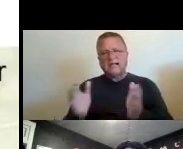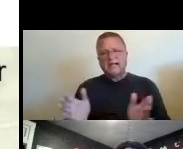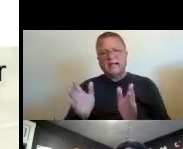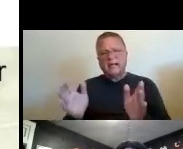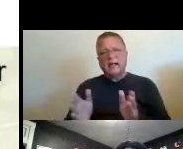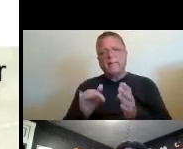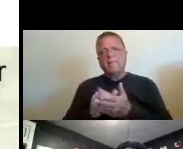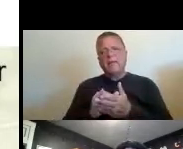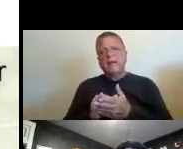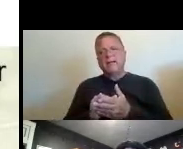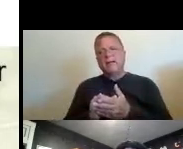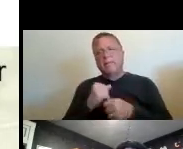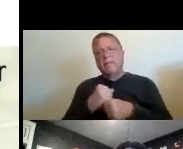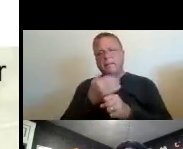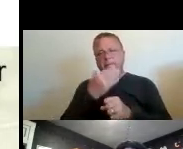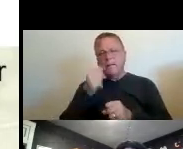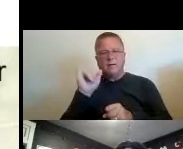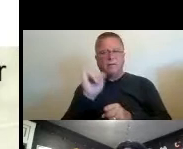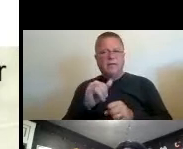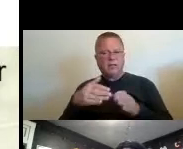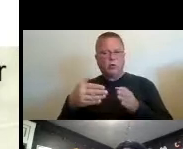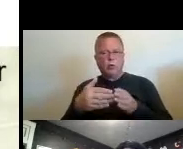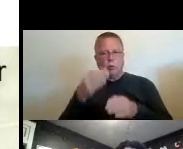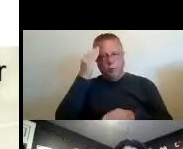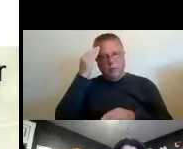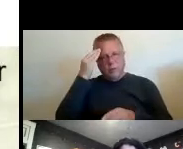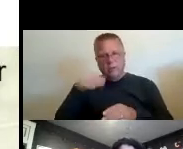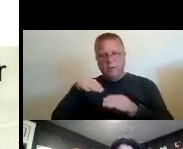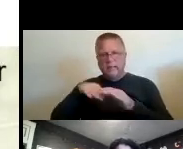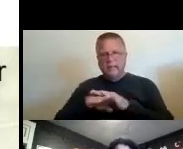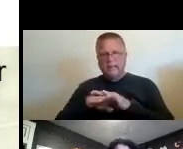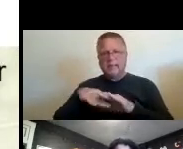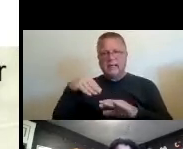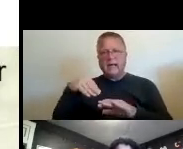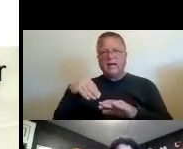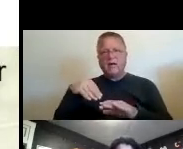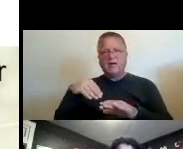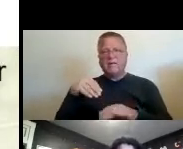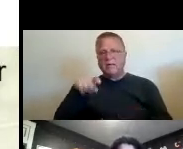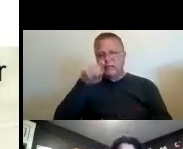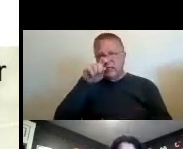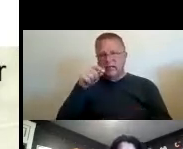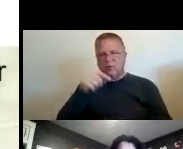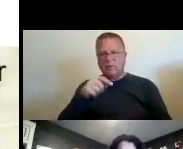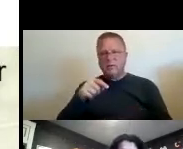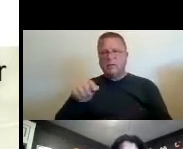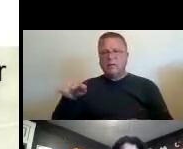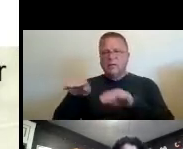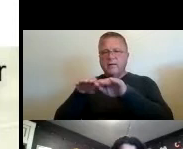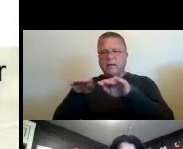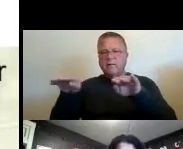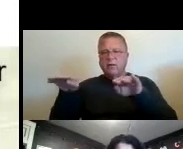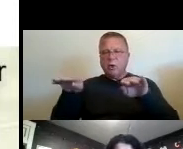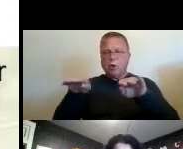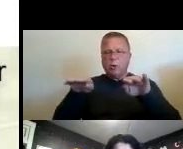enhancements at that corner. We've heard that going in and out of the Giant Eagle, that curb cut, you know,